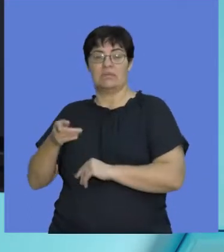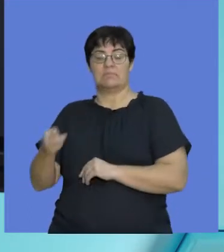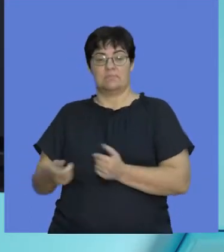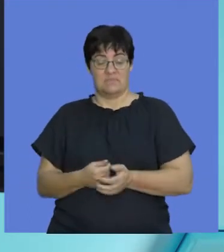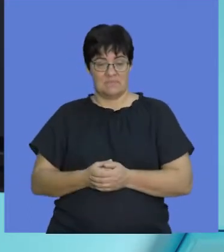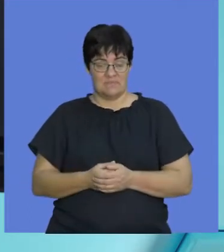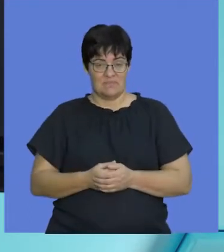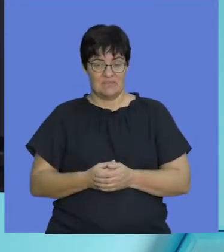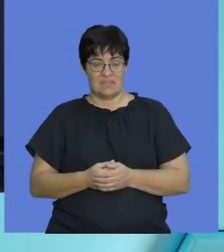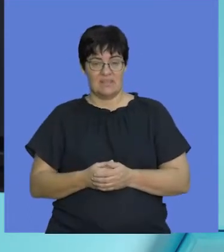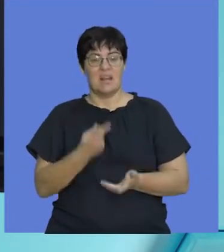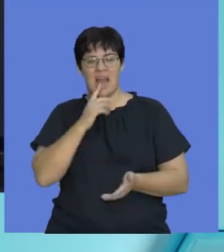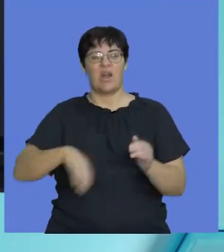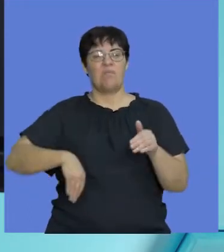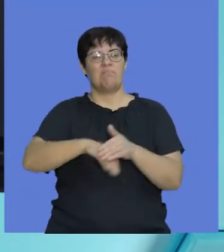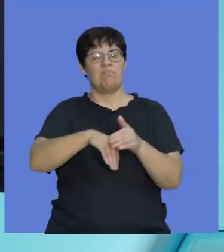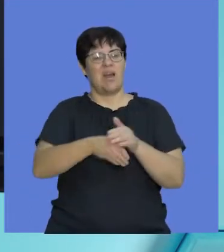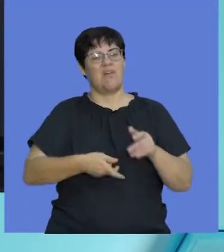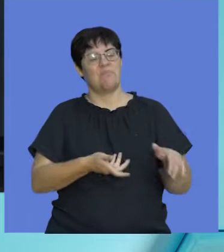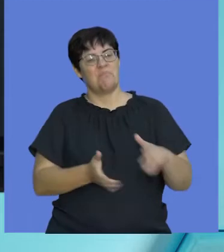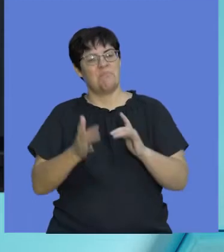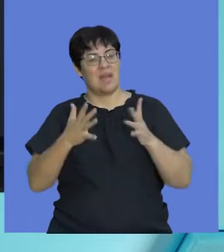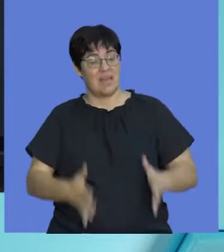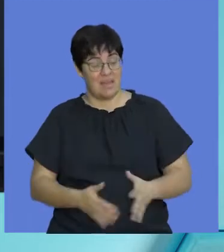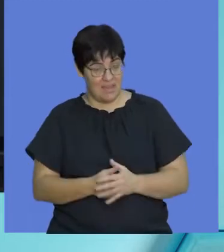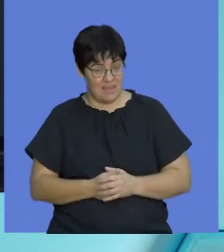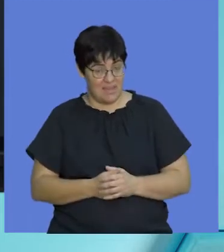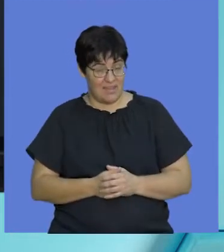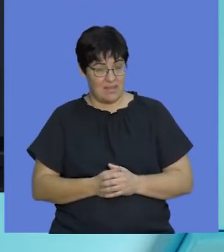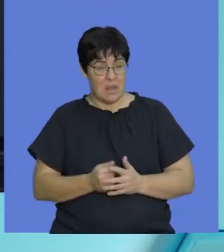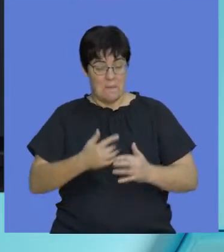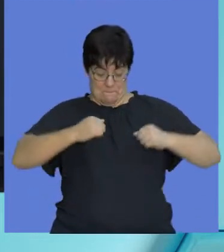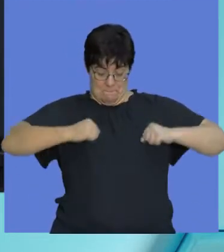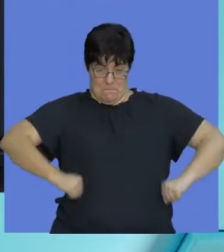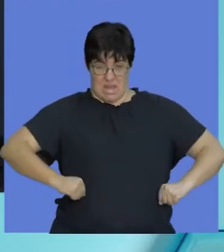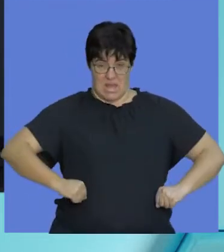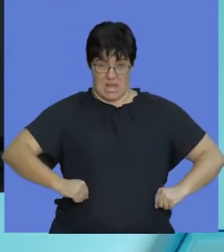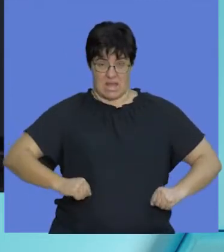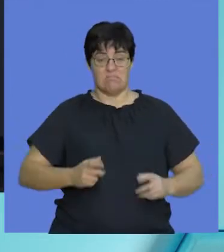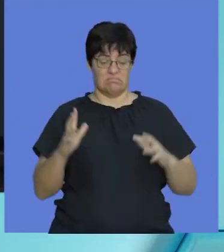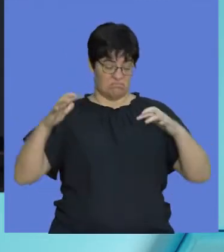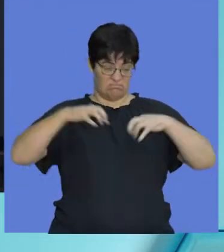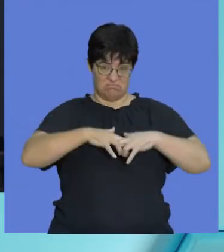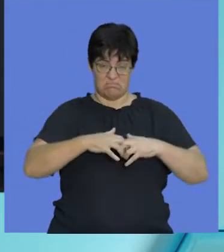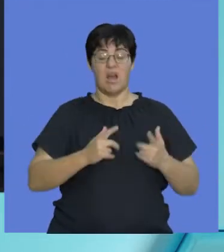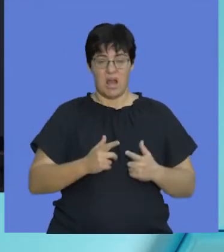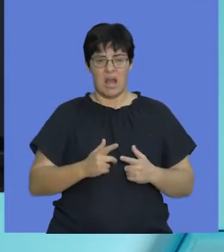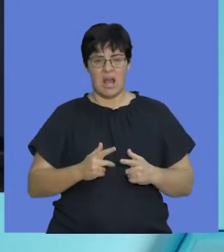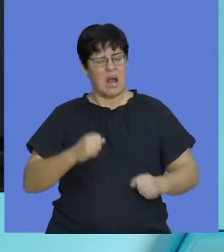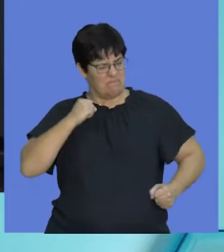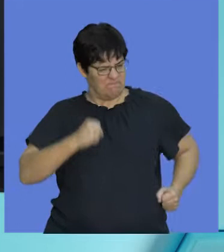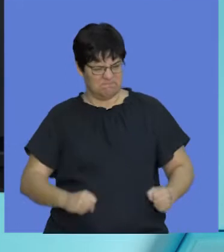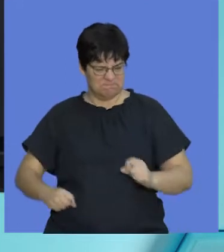the momentum. And if we go back to our rugby player situation, our big rugby players like the Locks